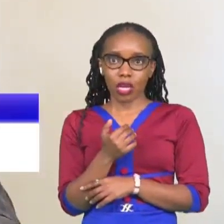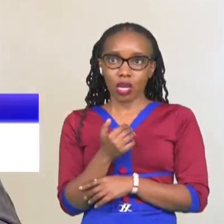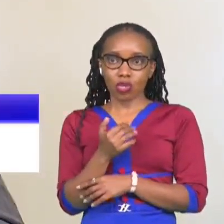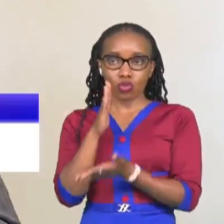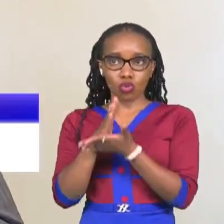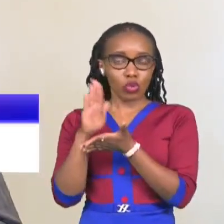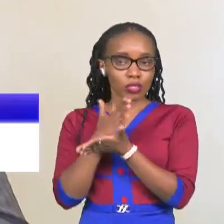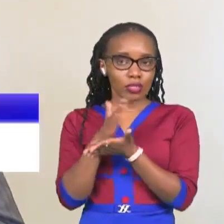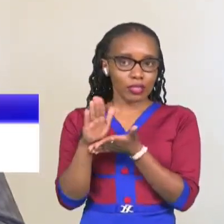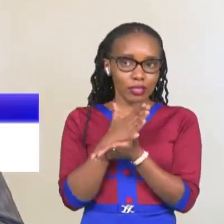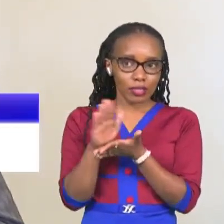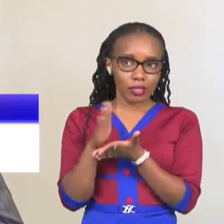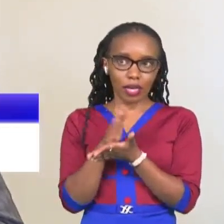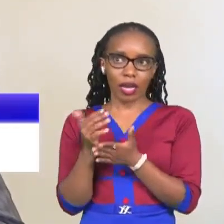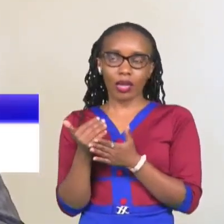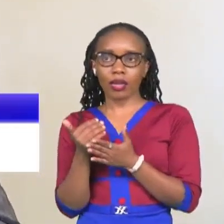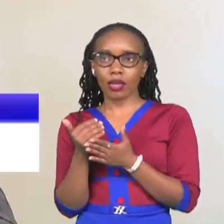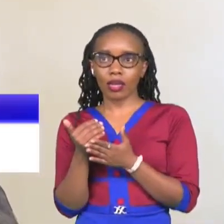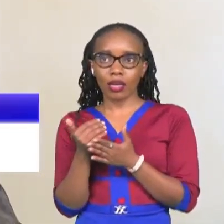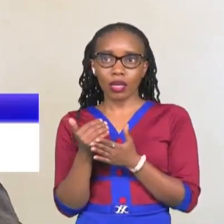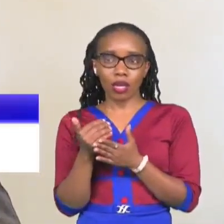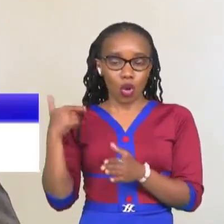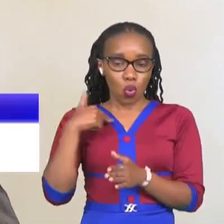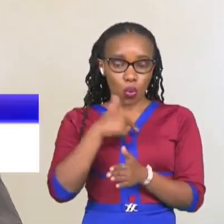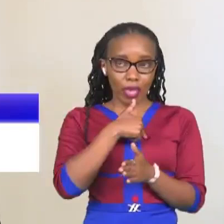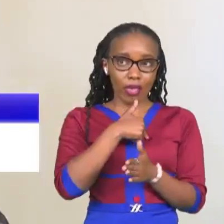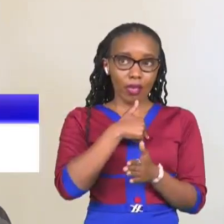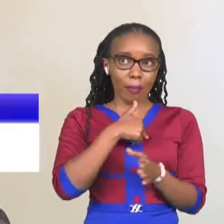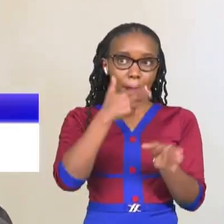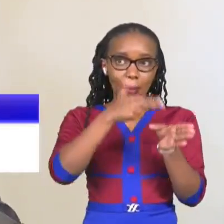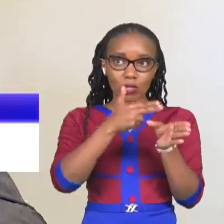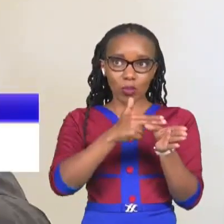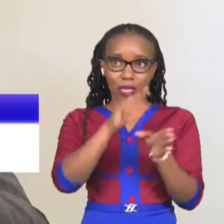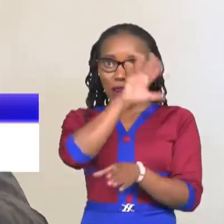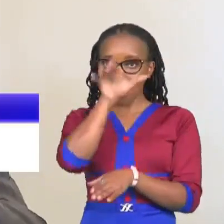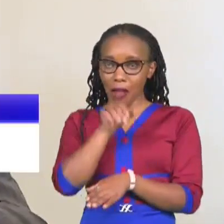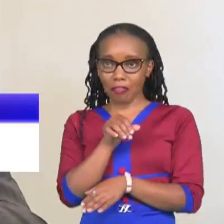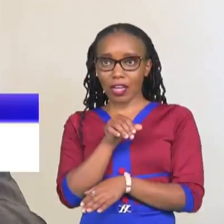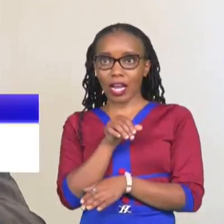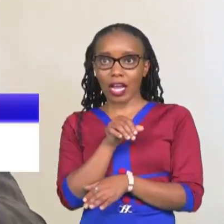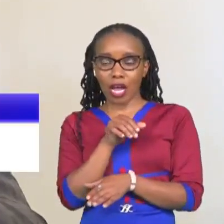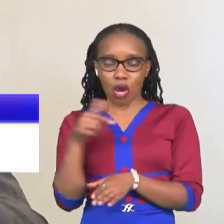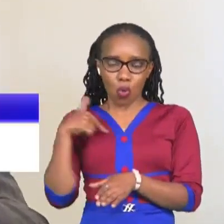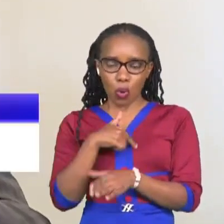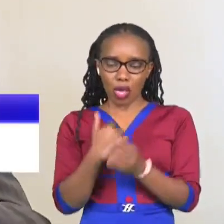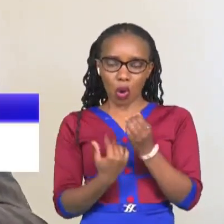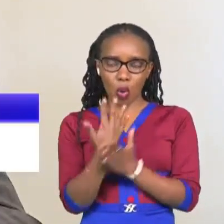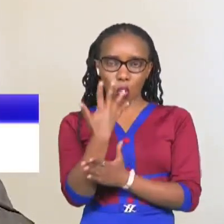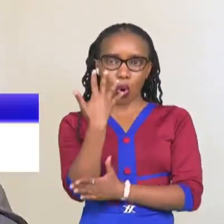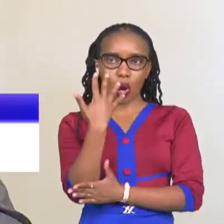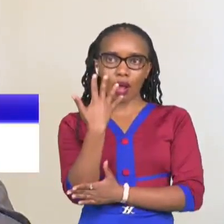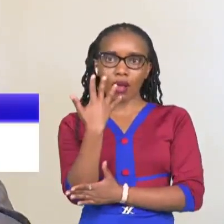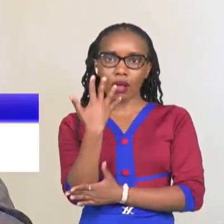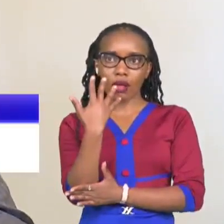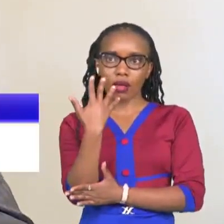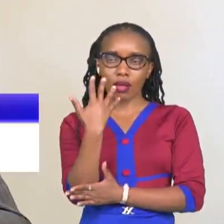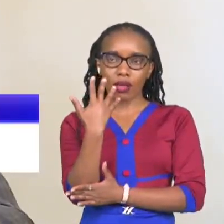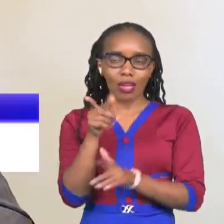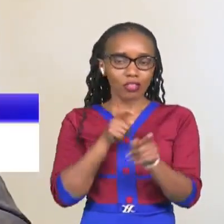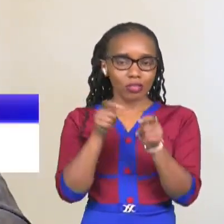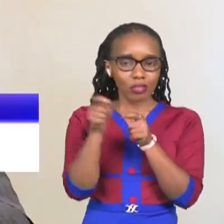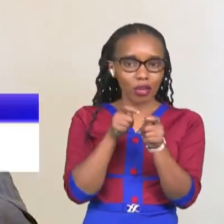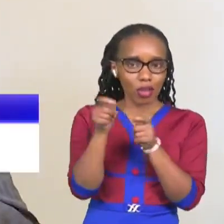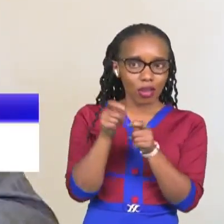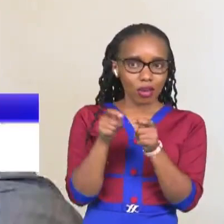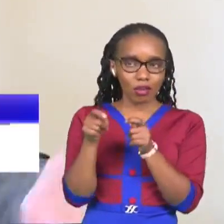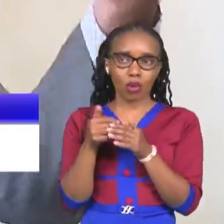you know, we are a player in the Horn of Africa. We've made strides. We're growing two-way trade.